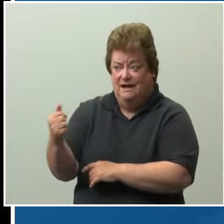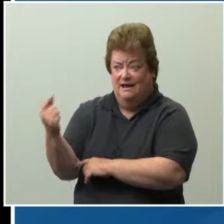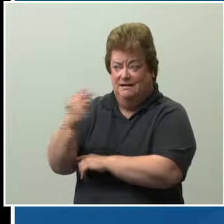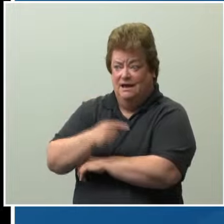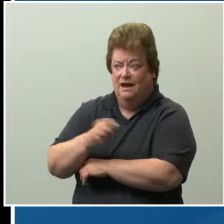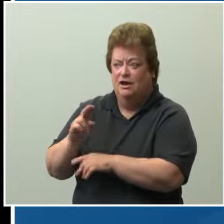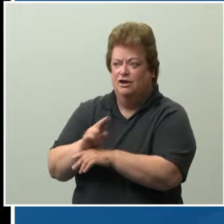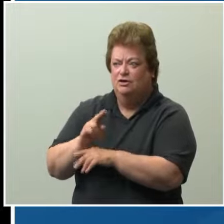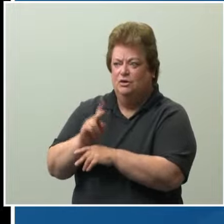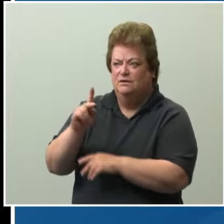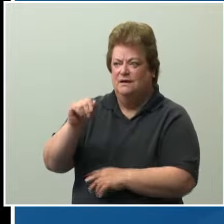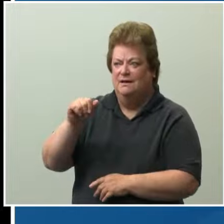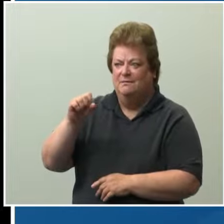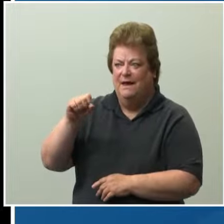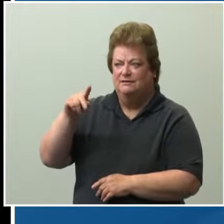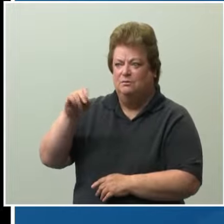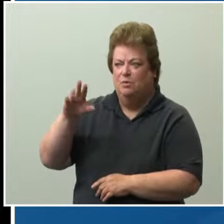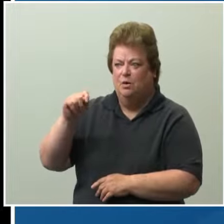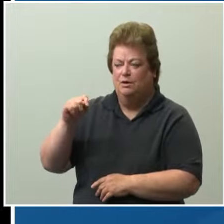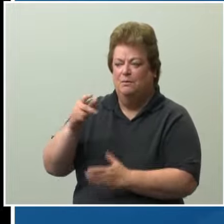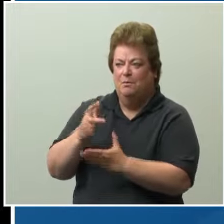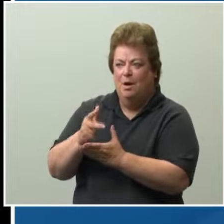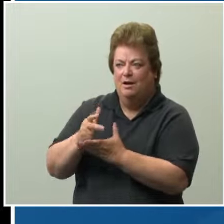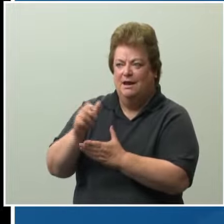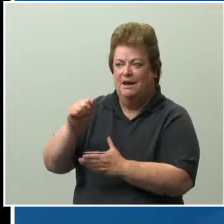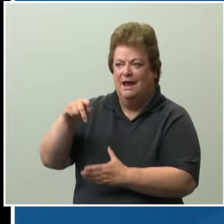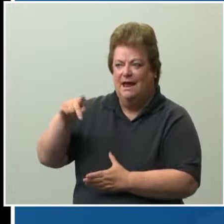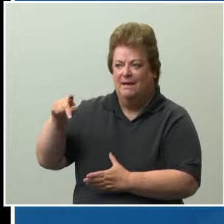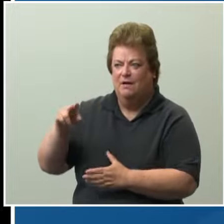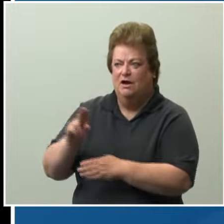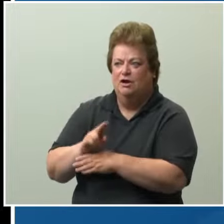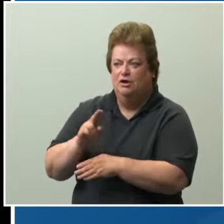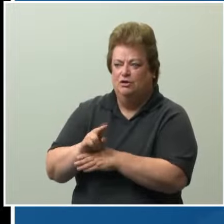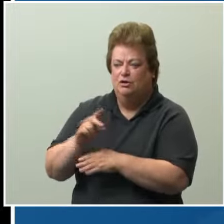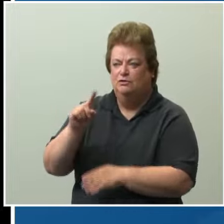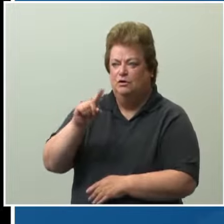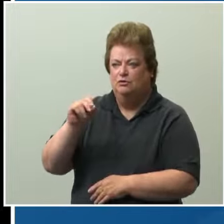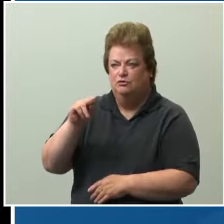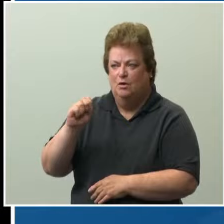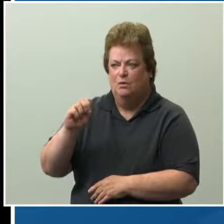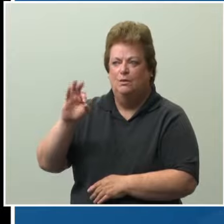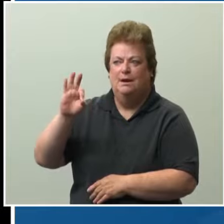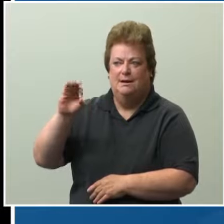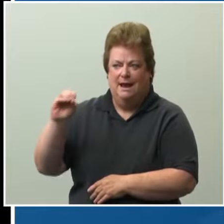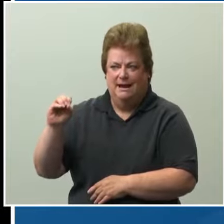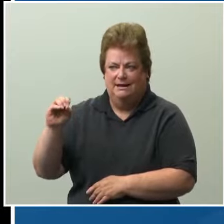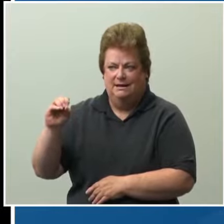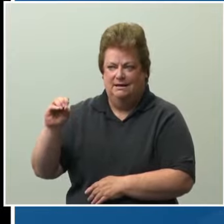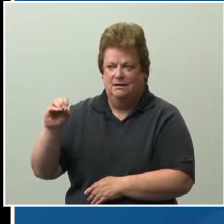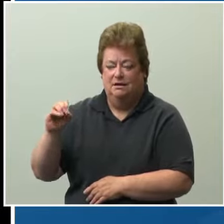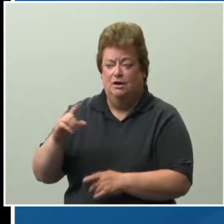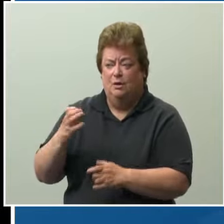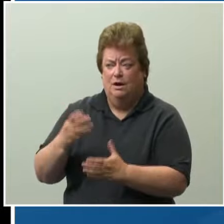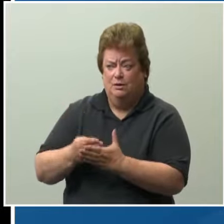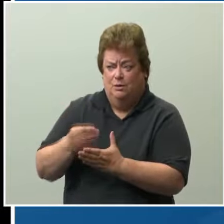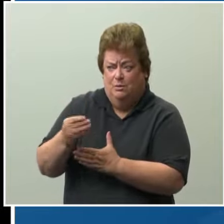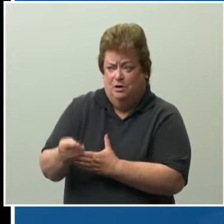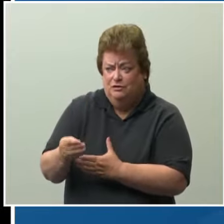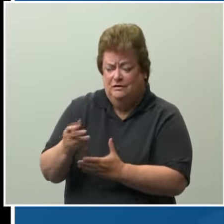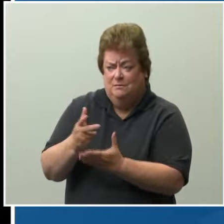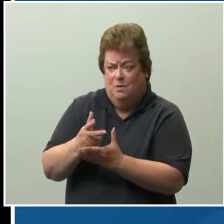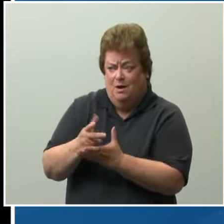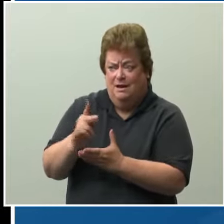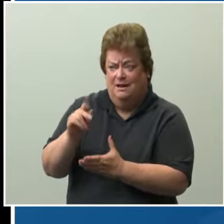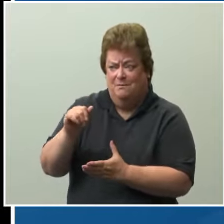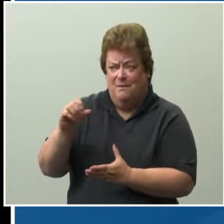using the Passport parking app and use Zone 90. To purchase your parking